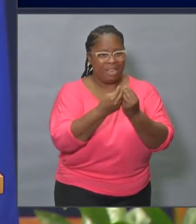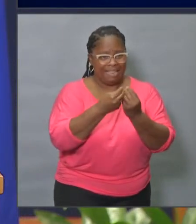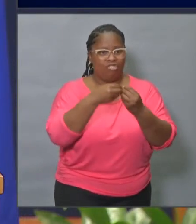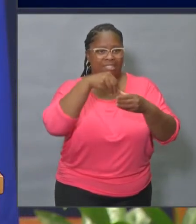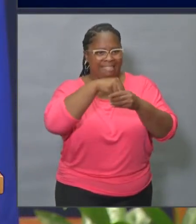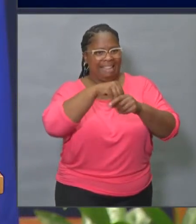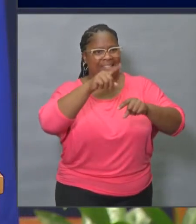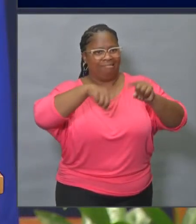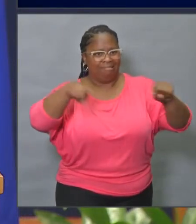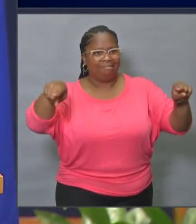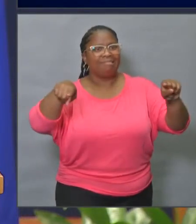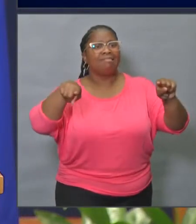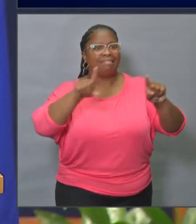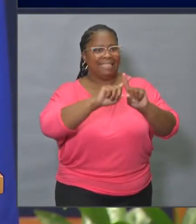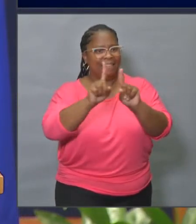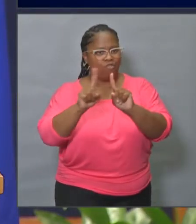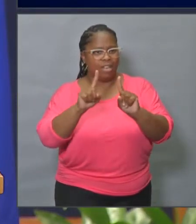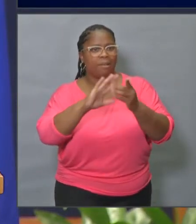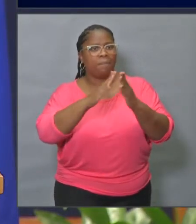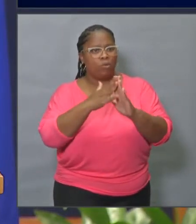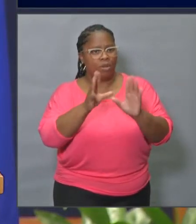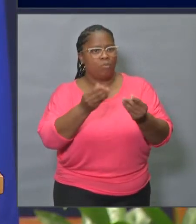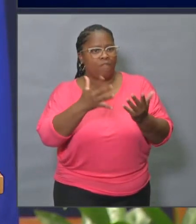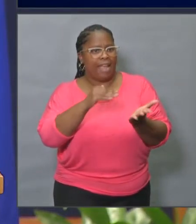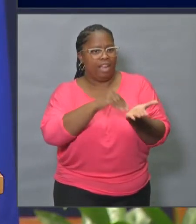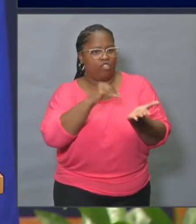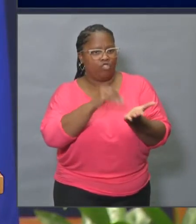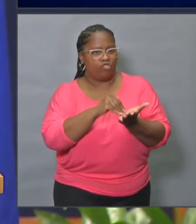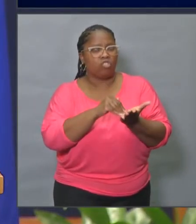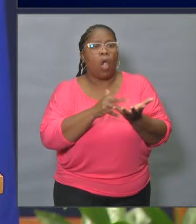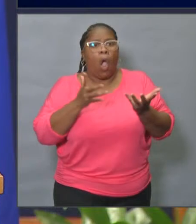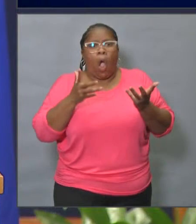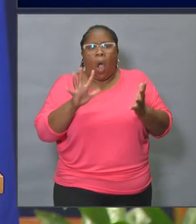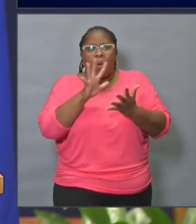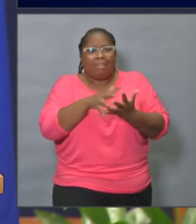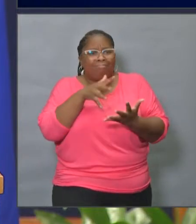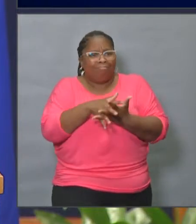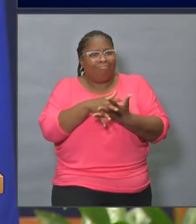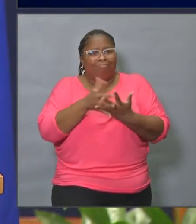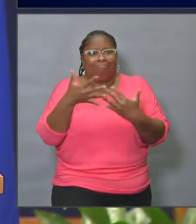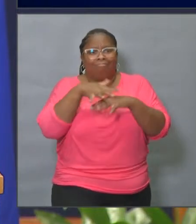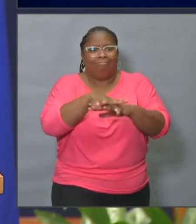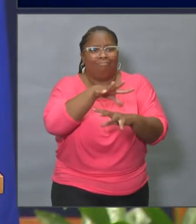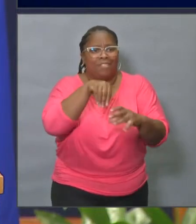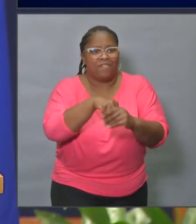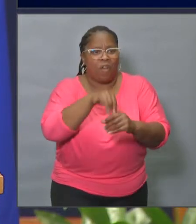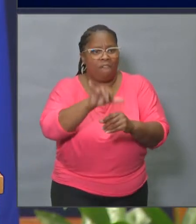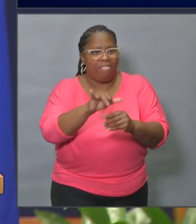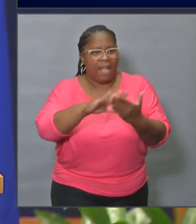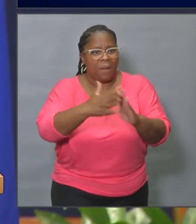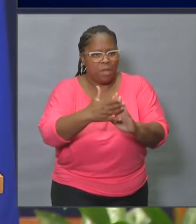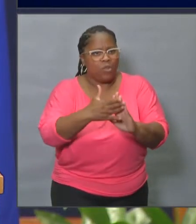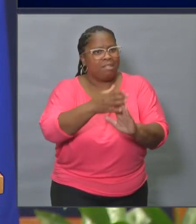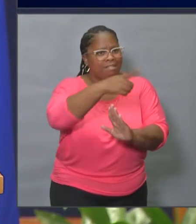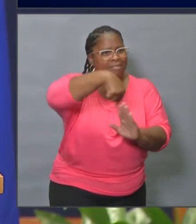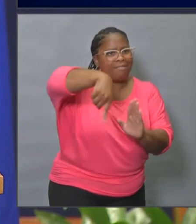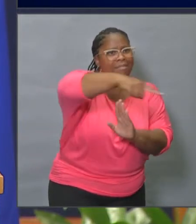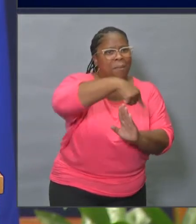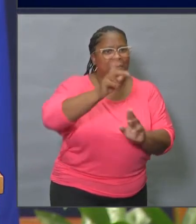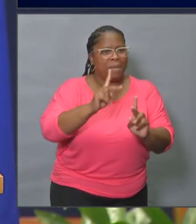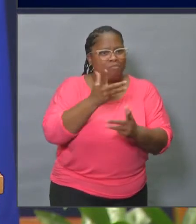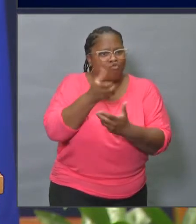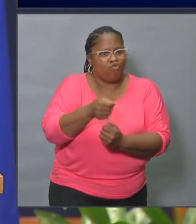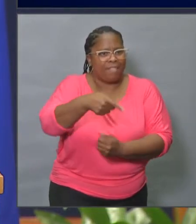multiple community providers that are, again, well integrated into these local communities and are trusted organizations, working